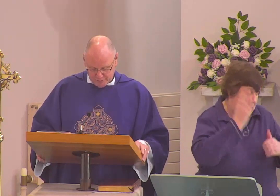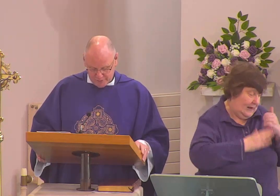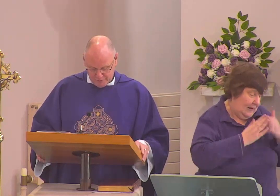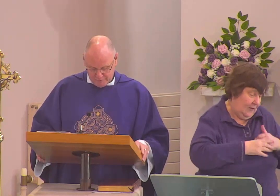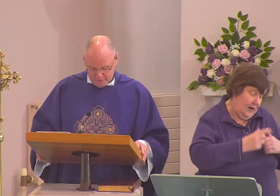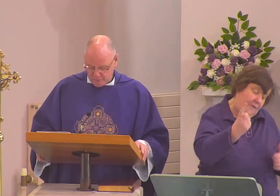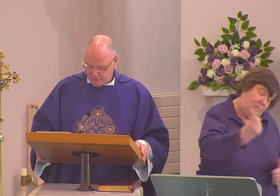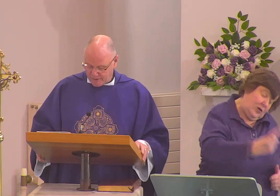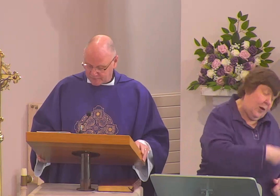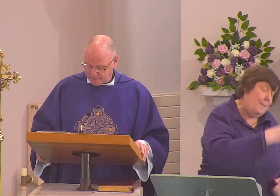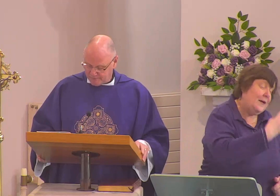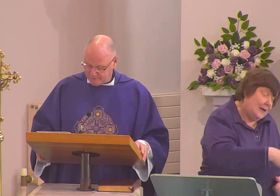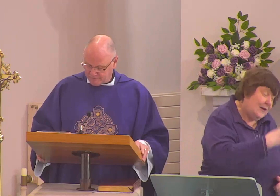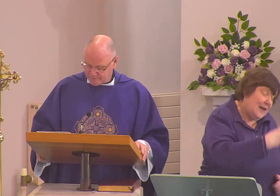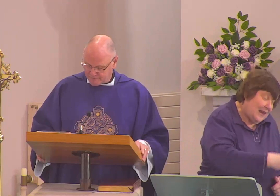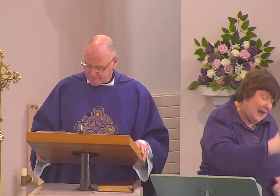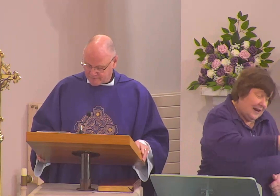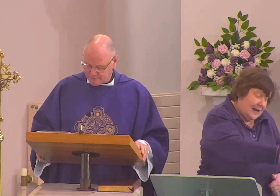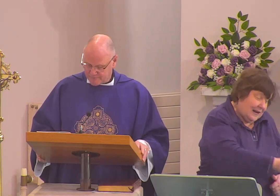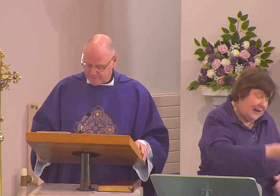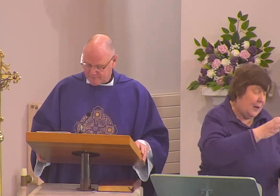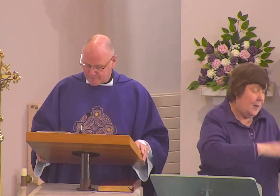water from the well.